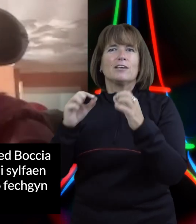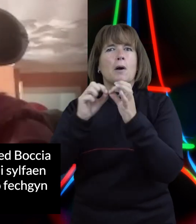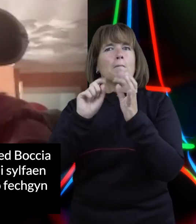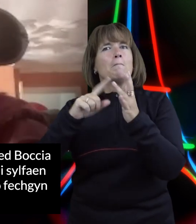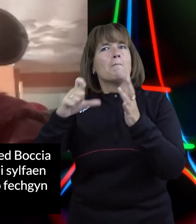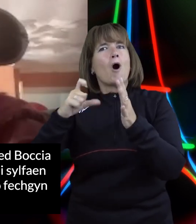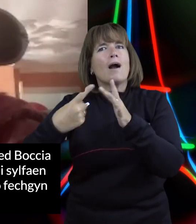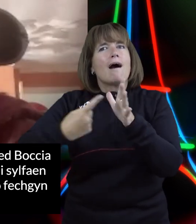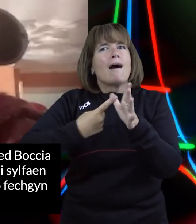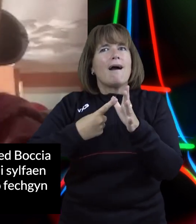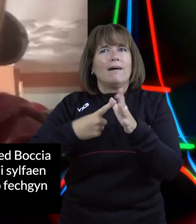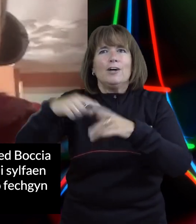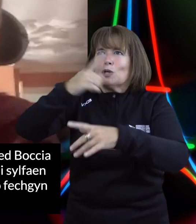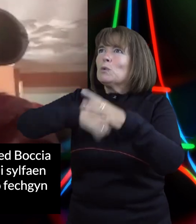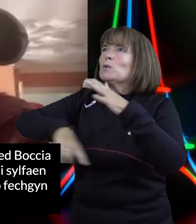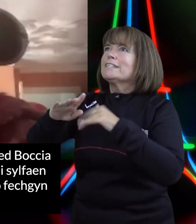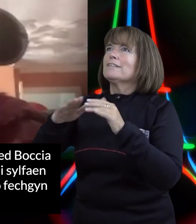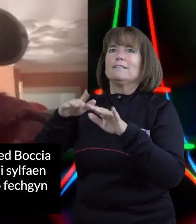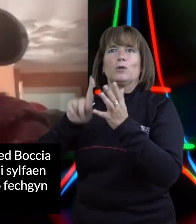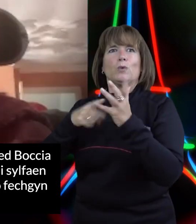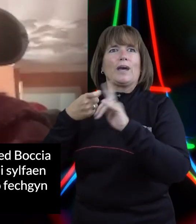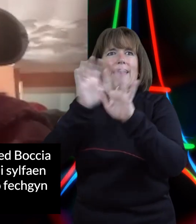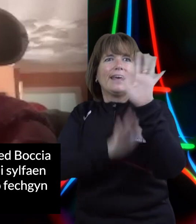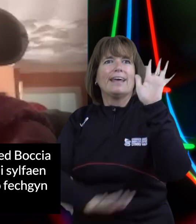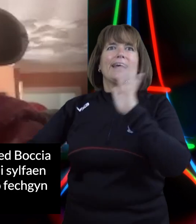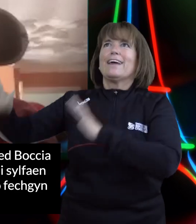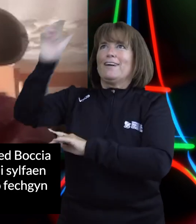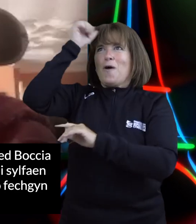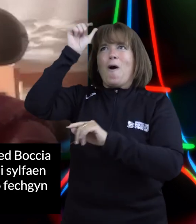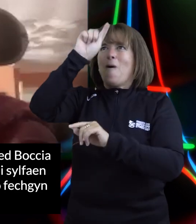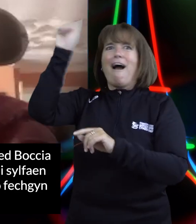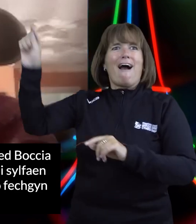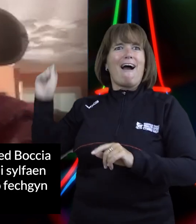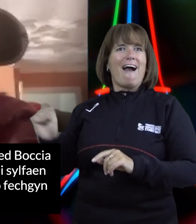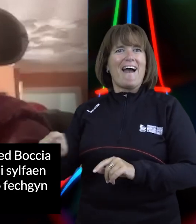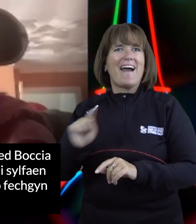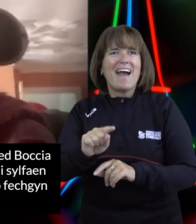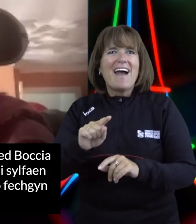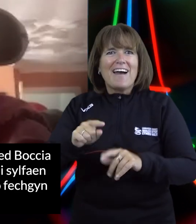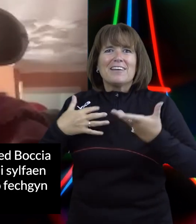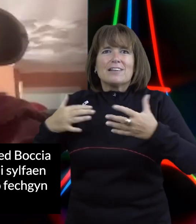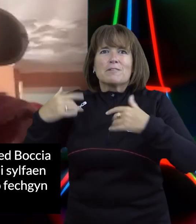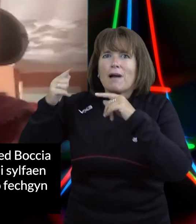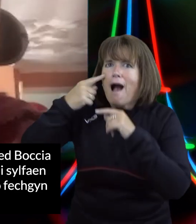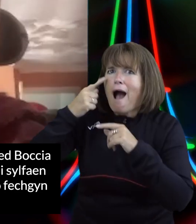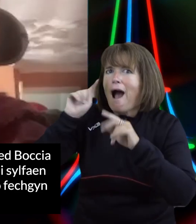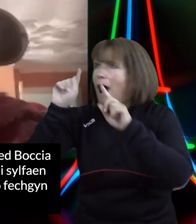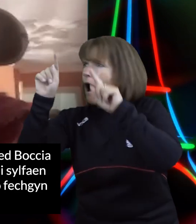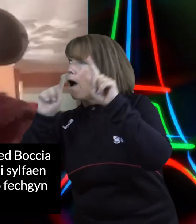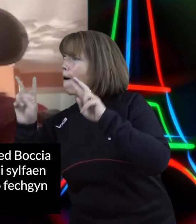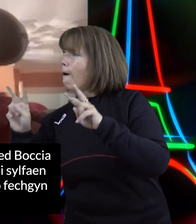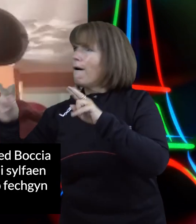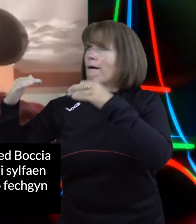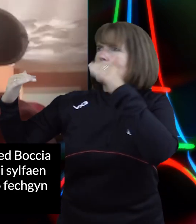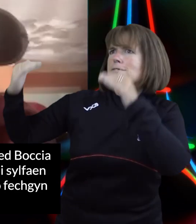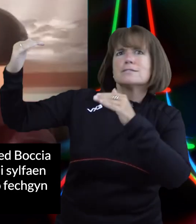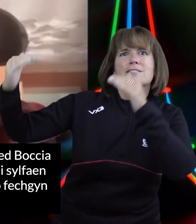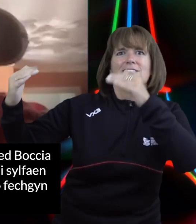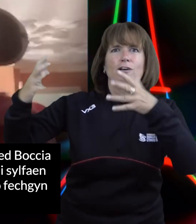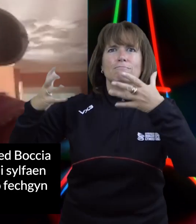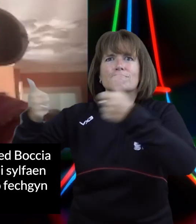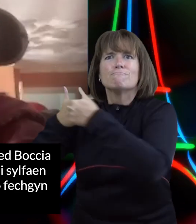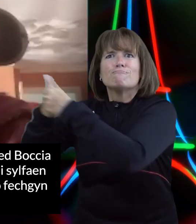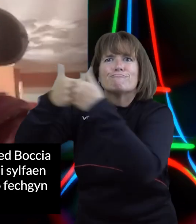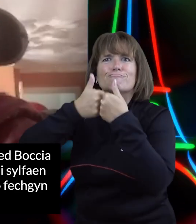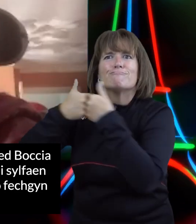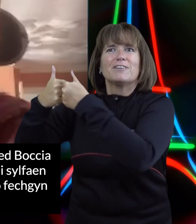the UK. I'm sure will be keeping their eyes peeled as well. So yeah, we got a good base, and